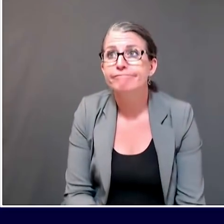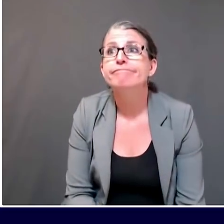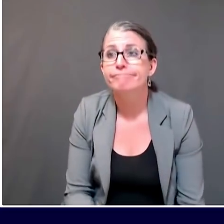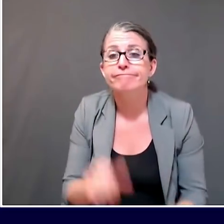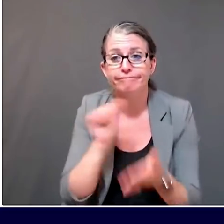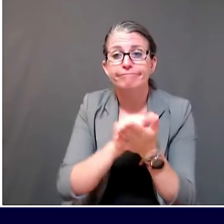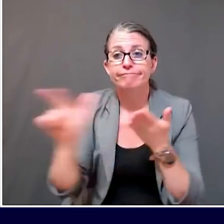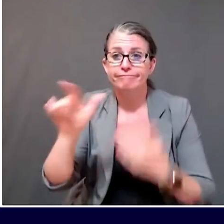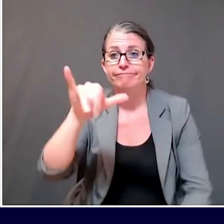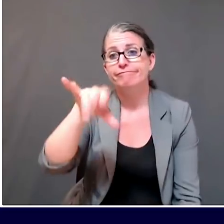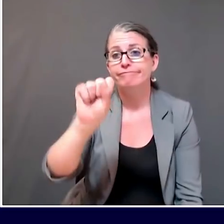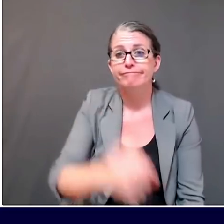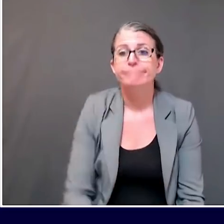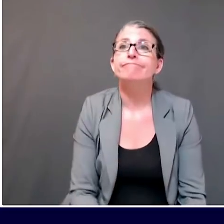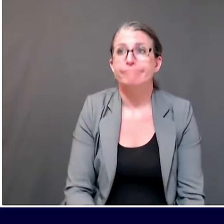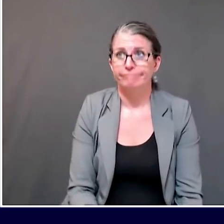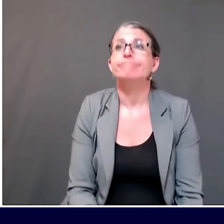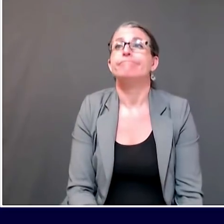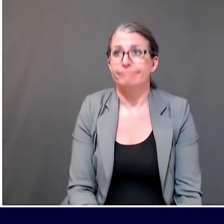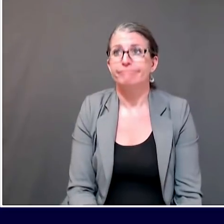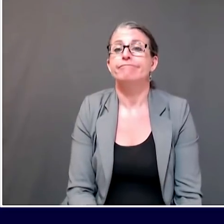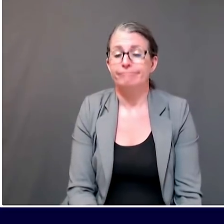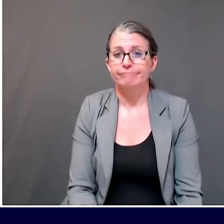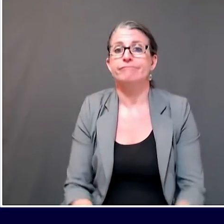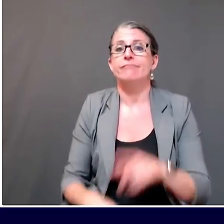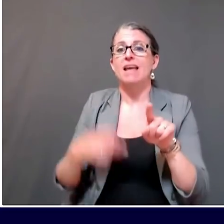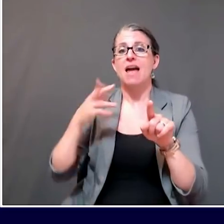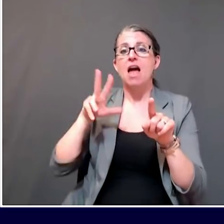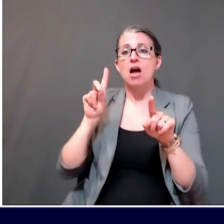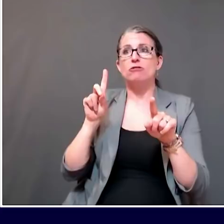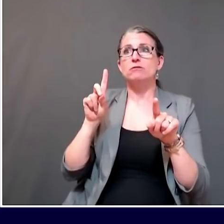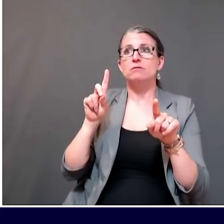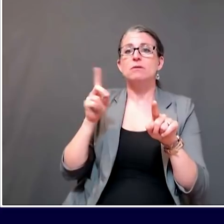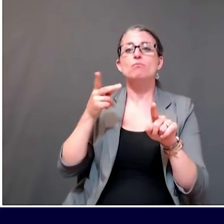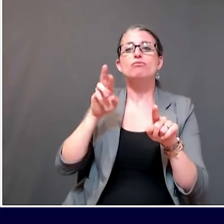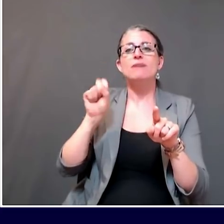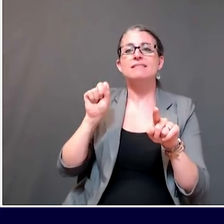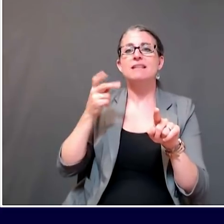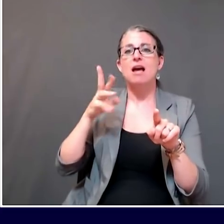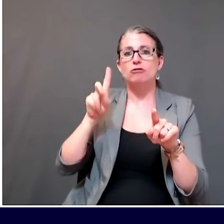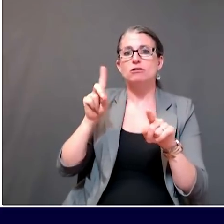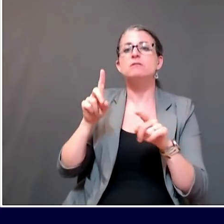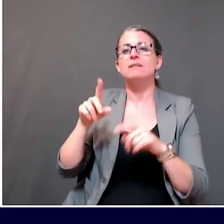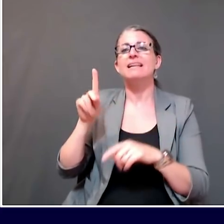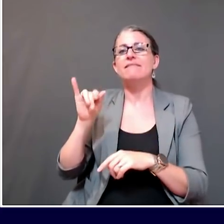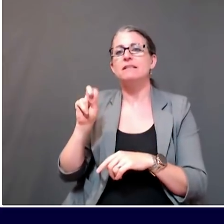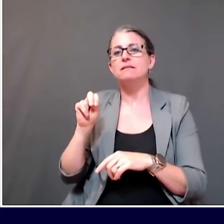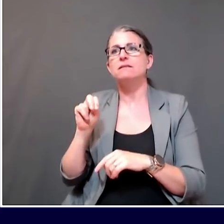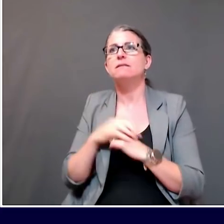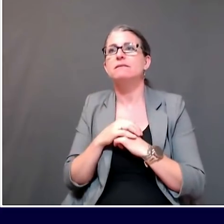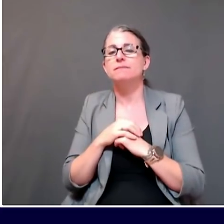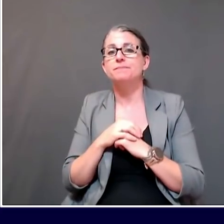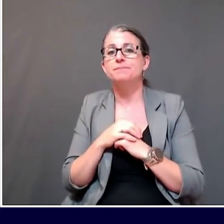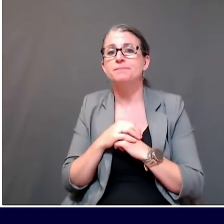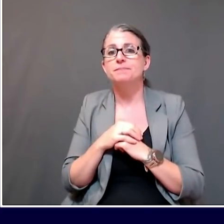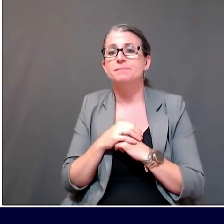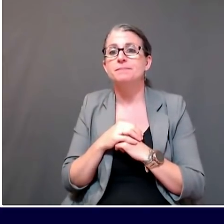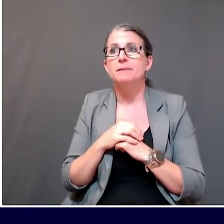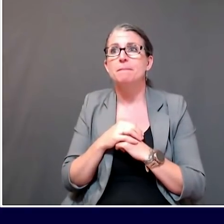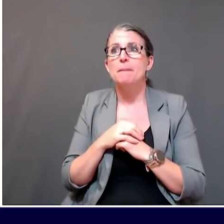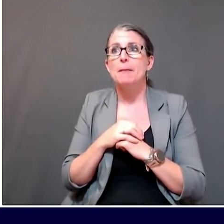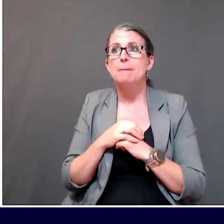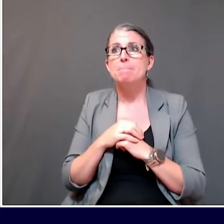thanks. A question, follow-up question on the Walmart outbreak, and then another question on the antigen